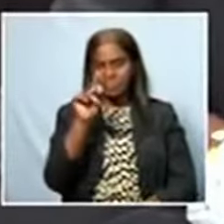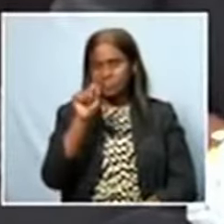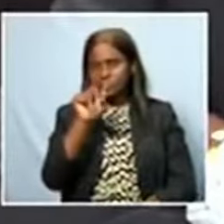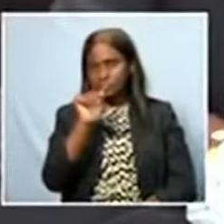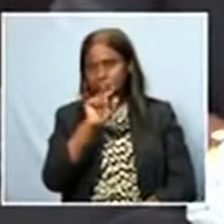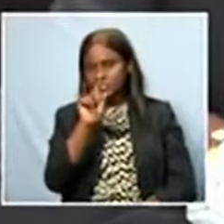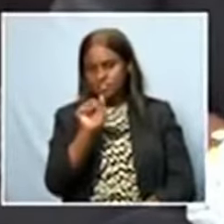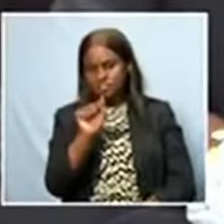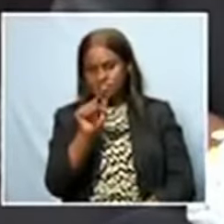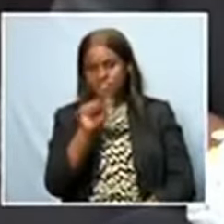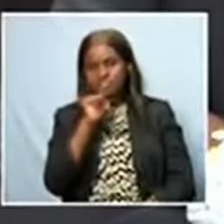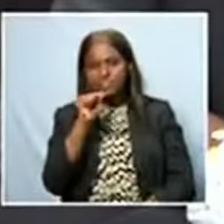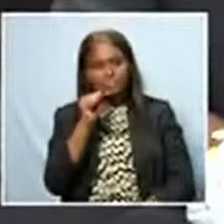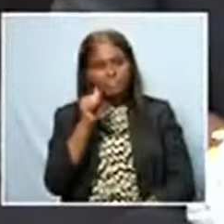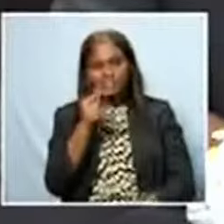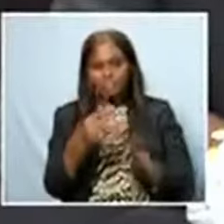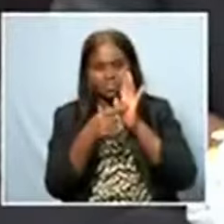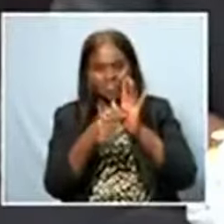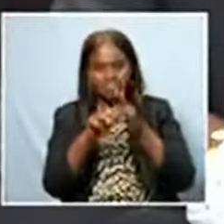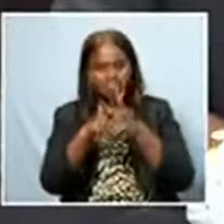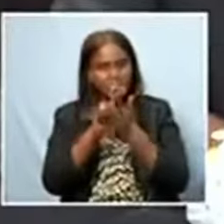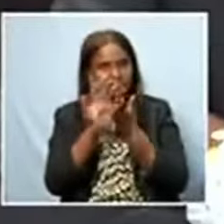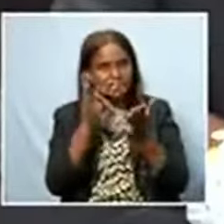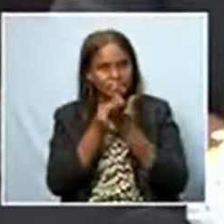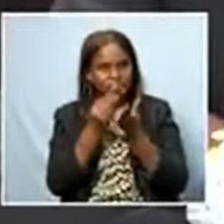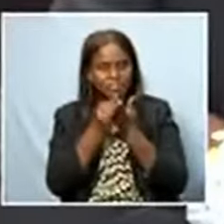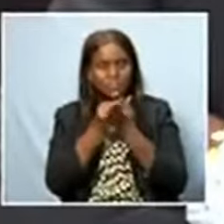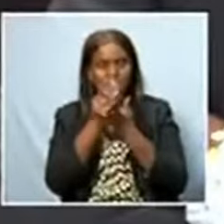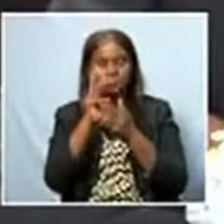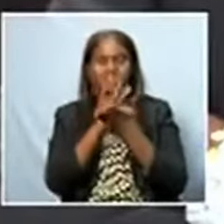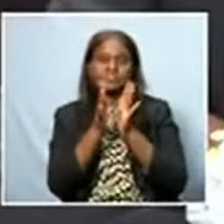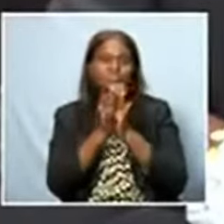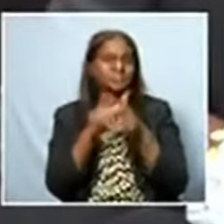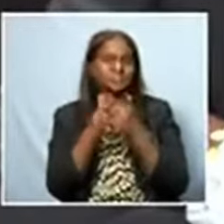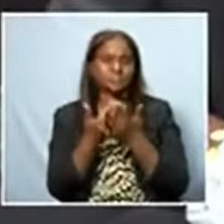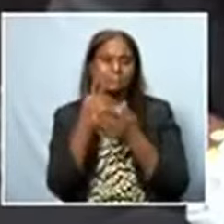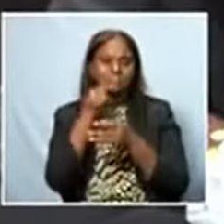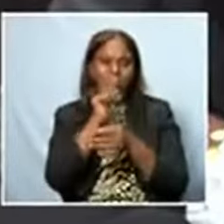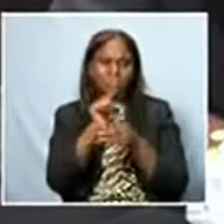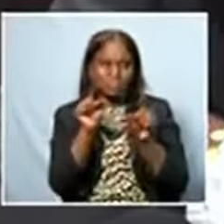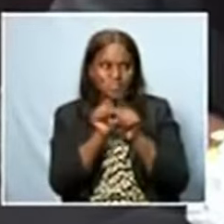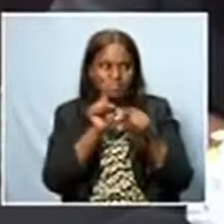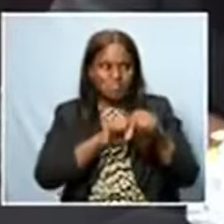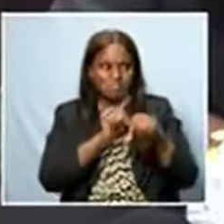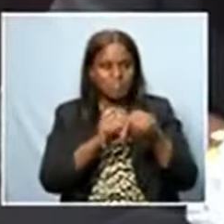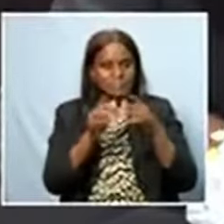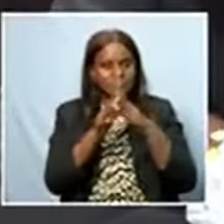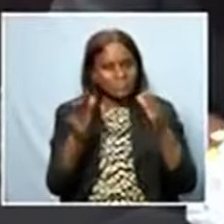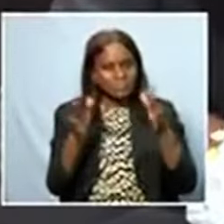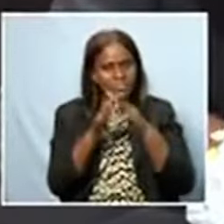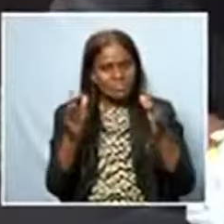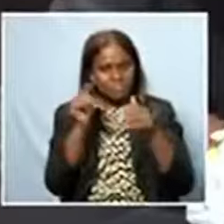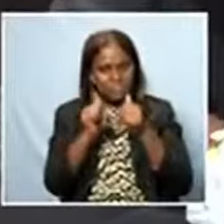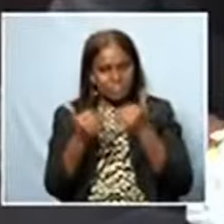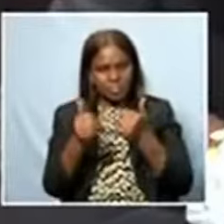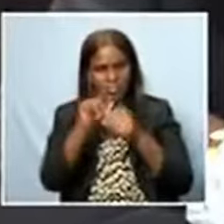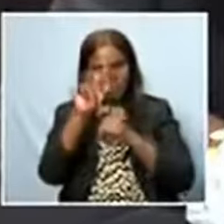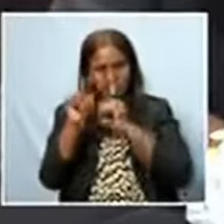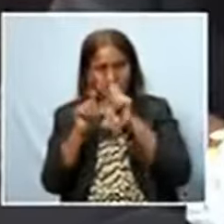you haven't indicated how much the revenue loss is going to be for that period of time. The question